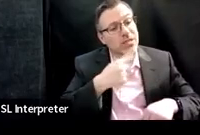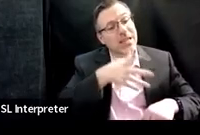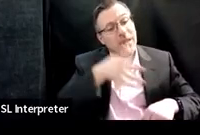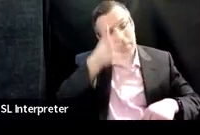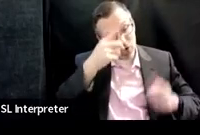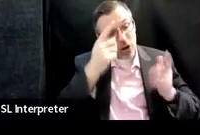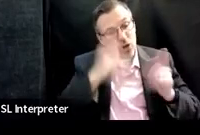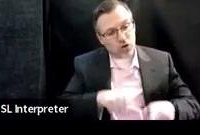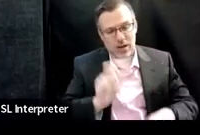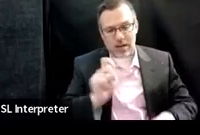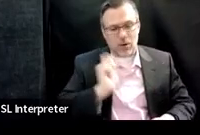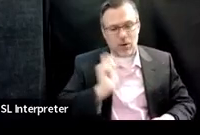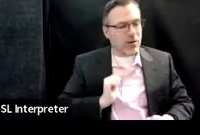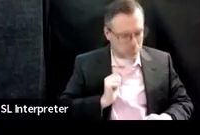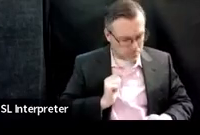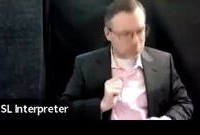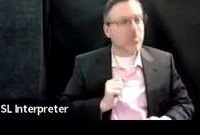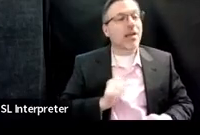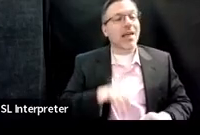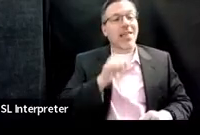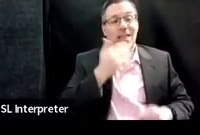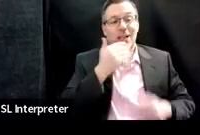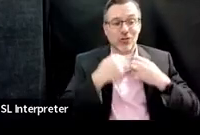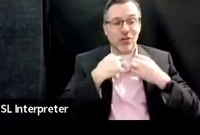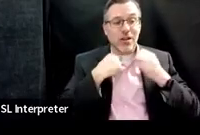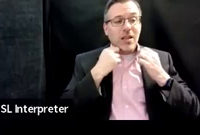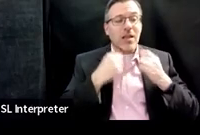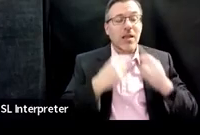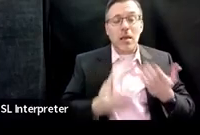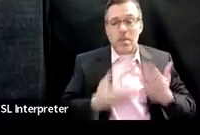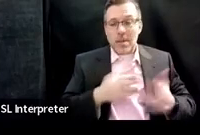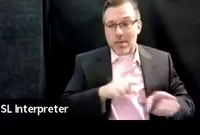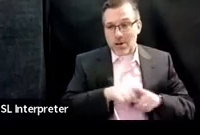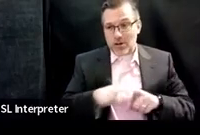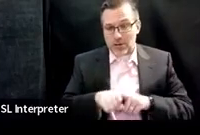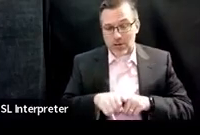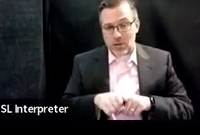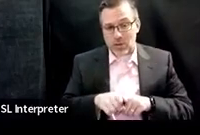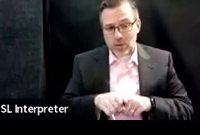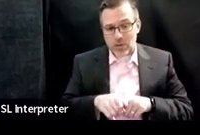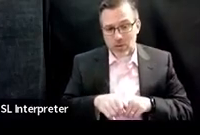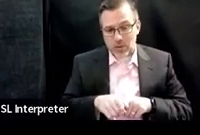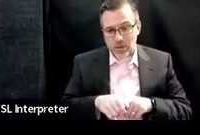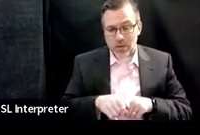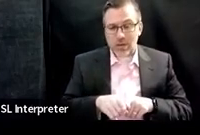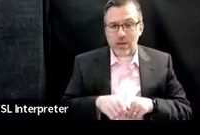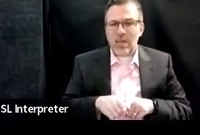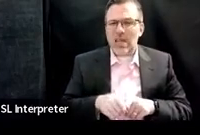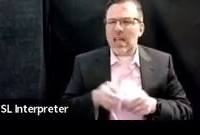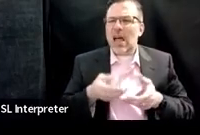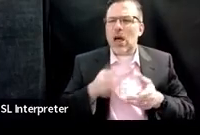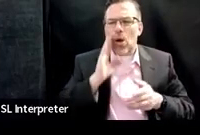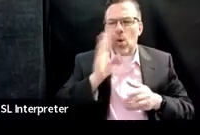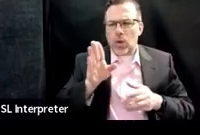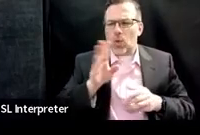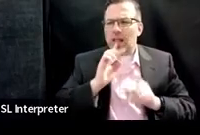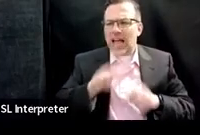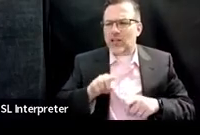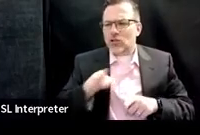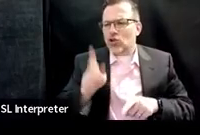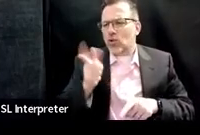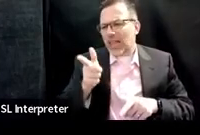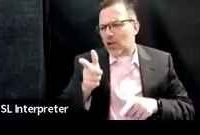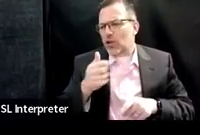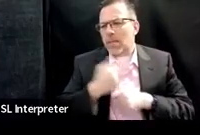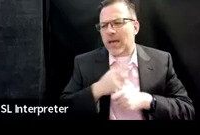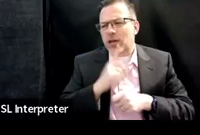Leora suggested about really get, you know, we would need to get some guidance about attaching the email. So let us do that and we'll get back to you just to be really clear. Awesome.